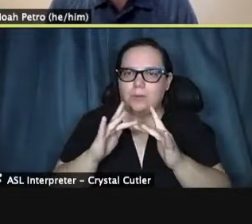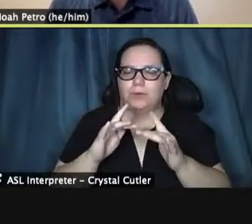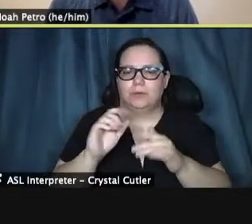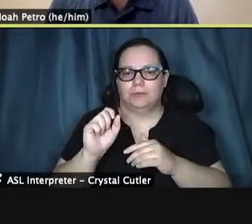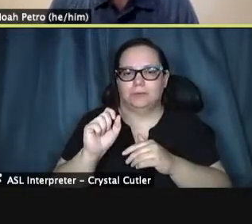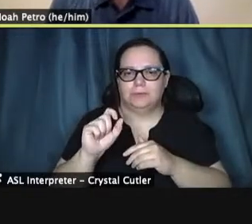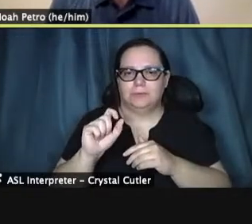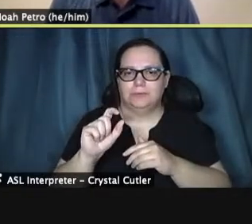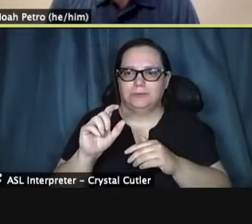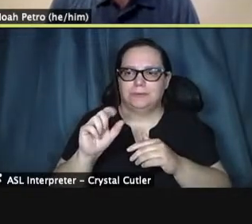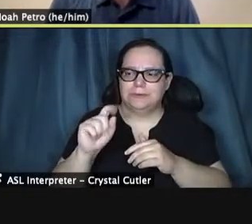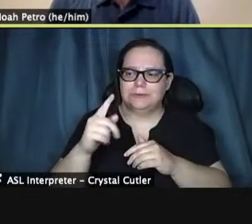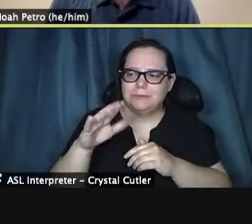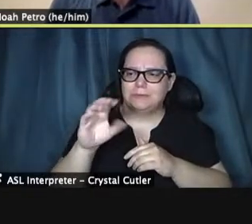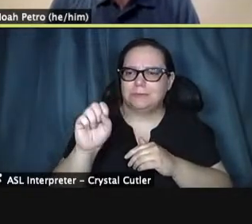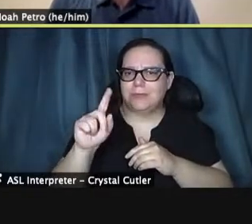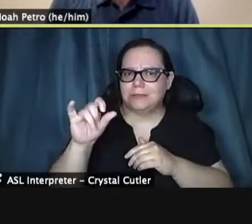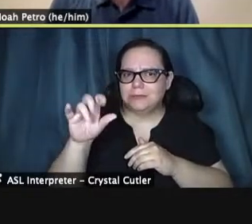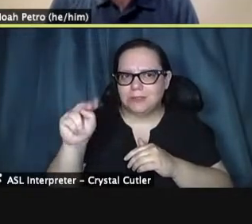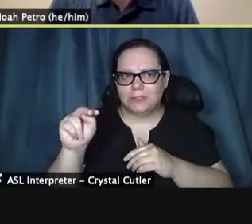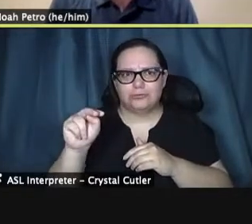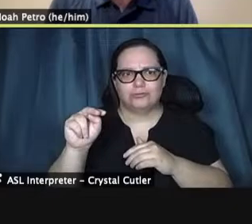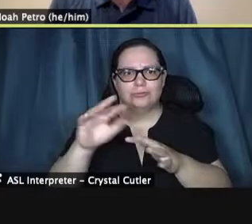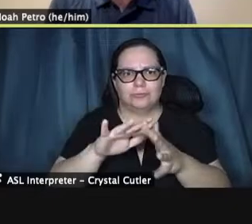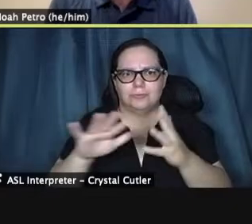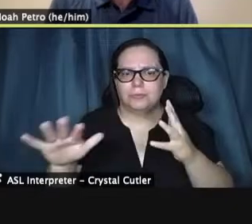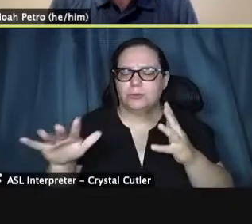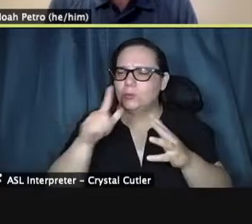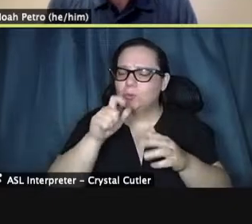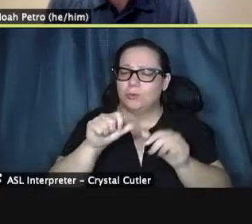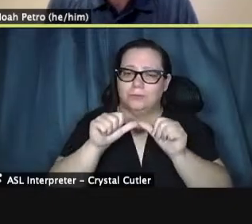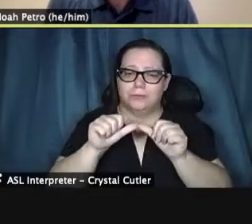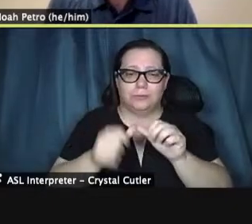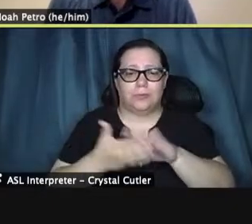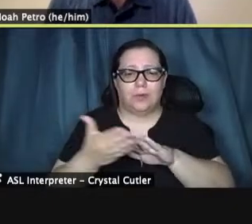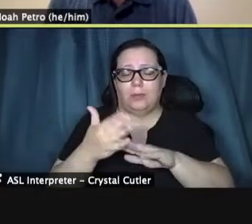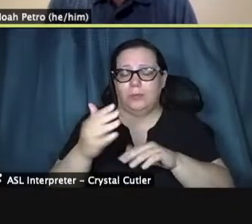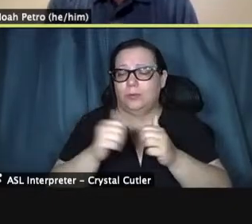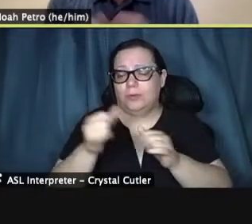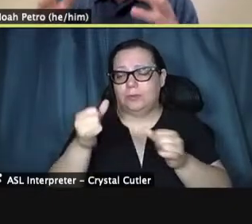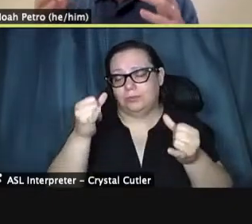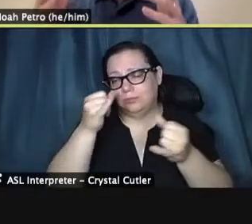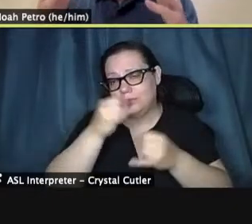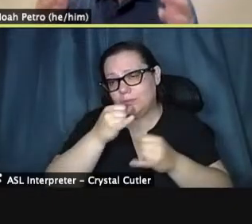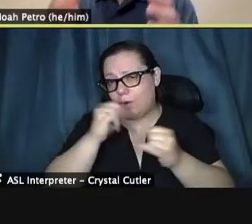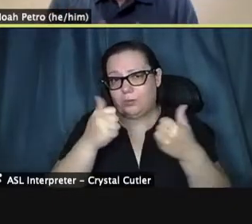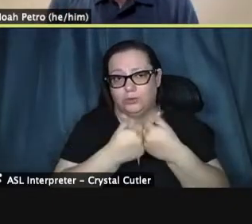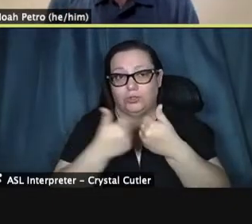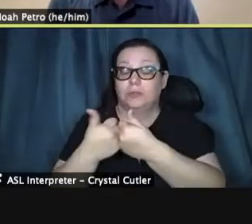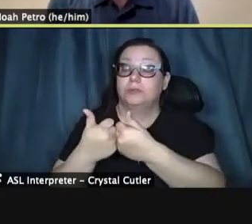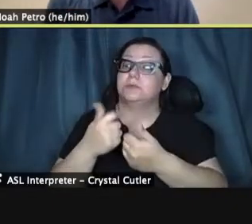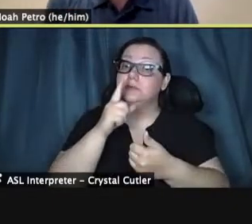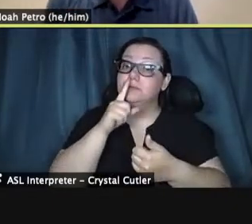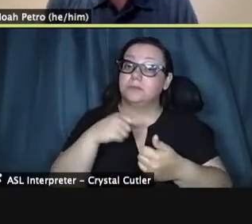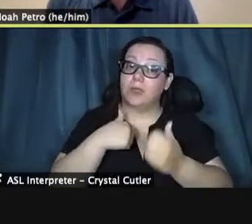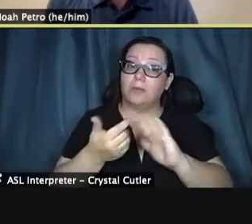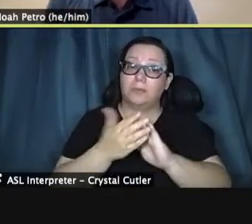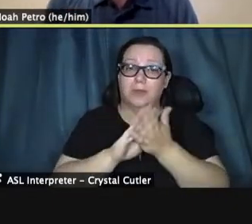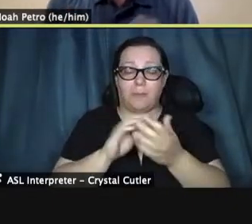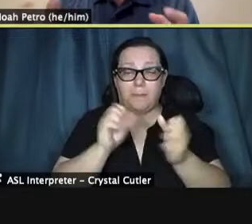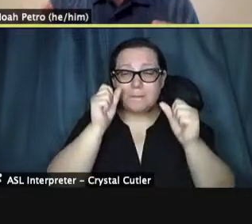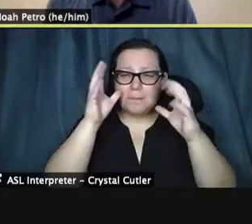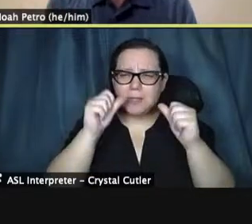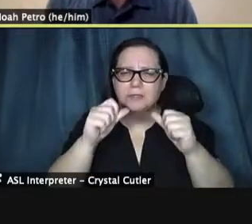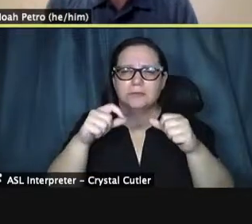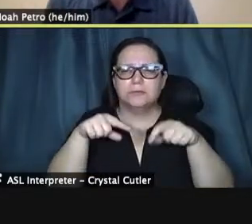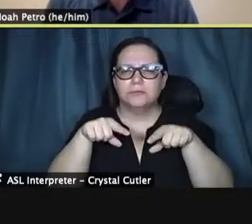remarkable challenges. And what I've become amazed by is during the worst portions of the pandemic, the